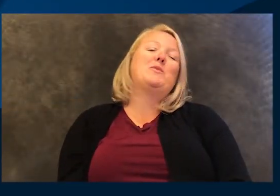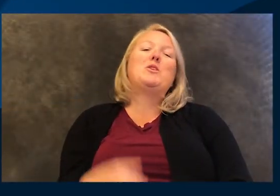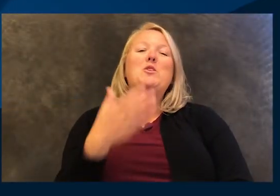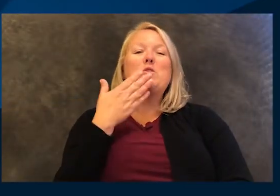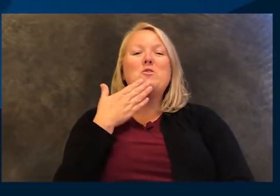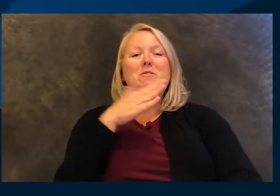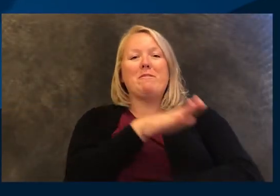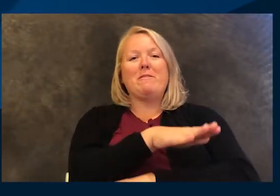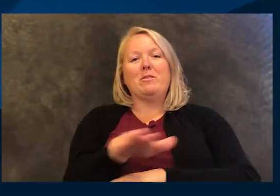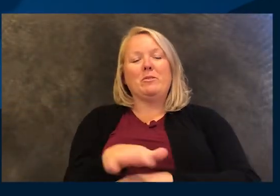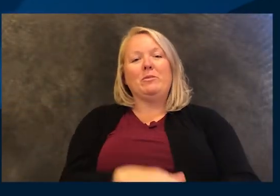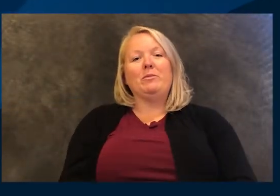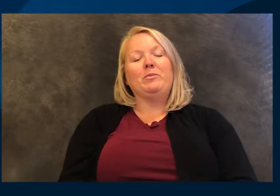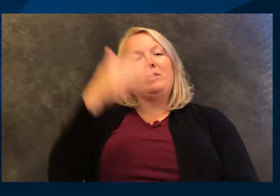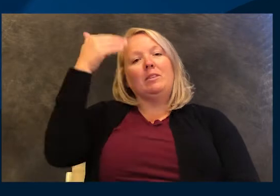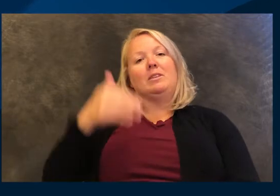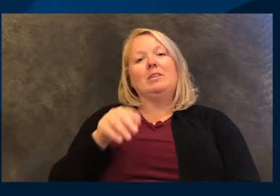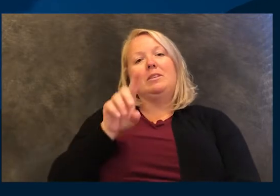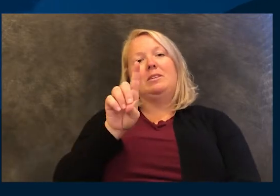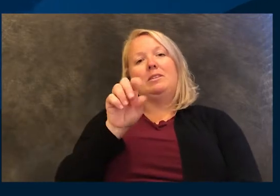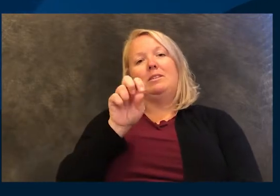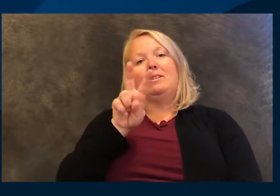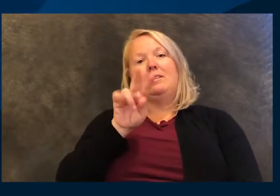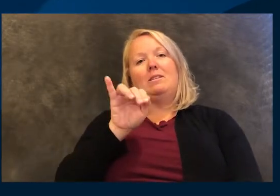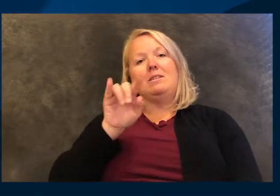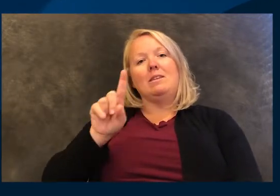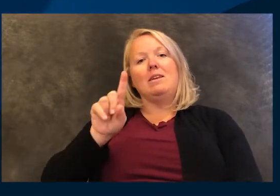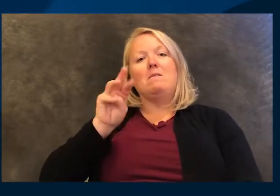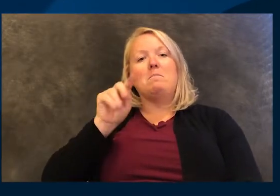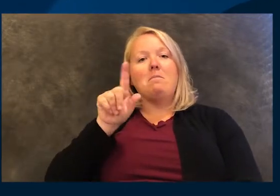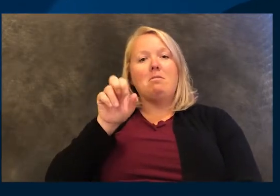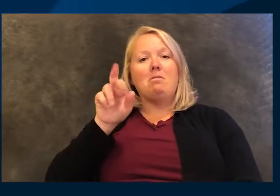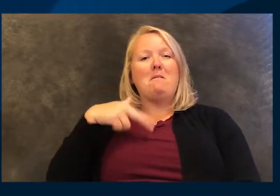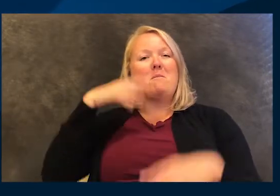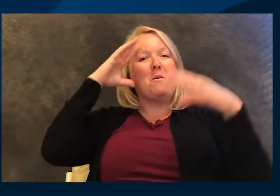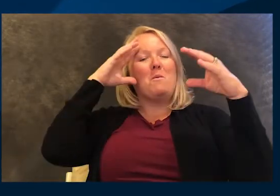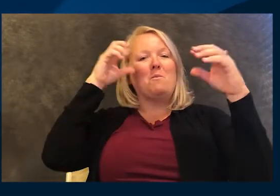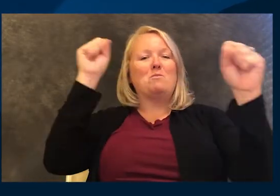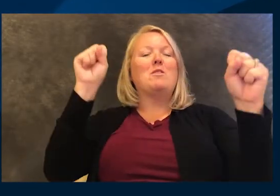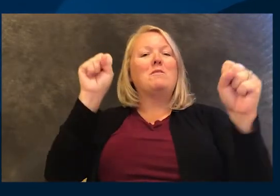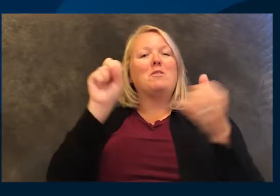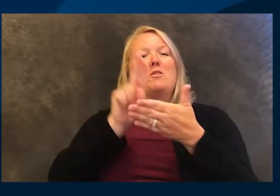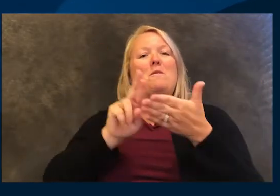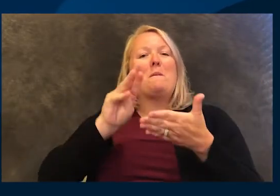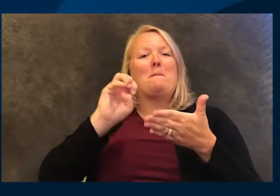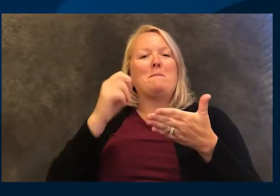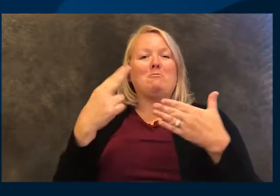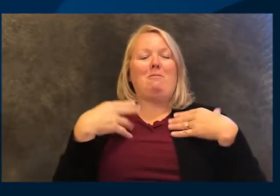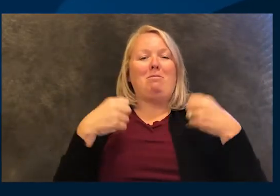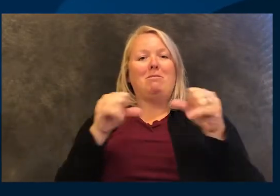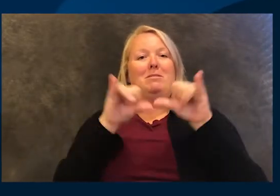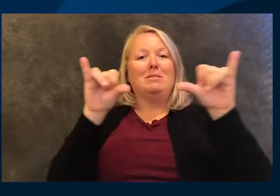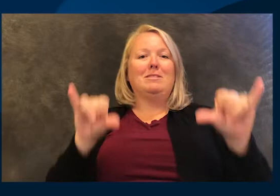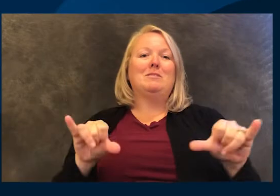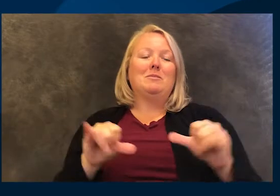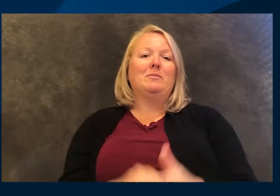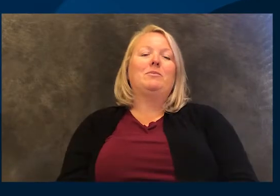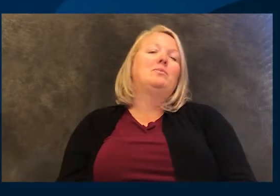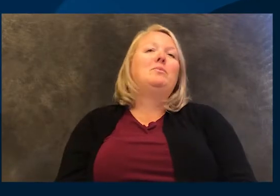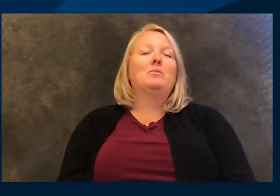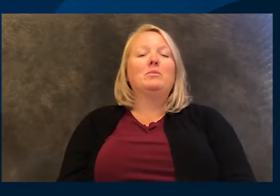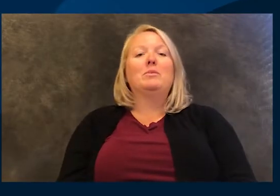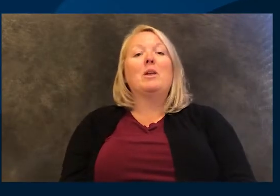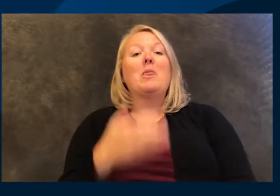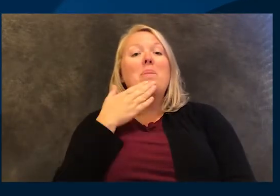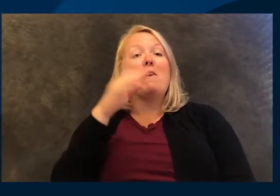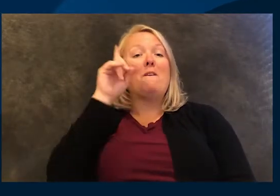Good afternoon. I'm David Miller, President of the University of Michigan Health System. Thank you for joining us today for a brief